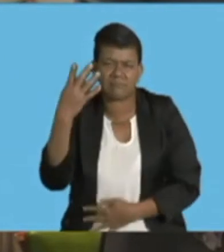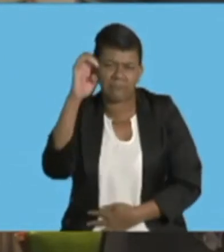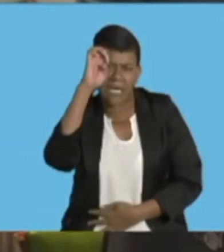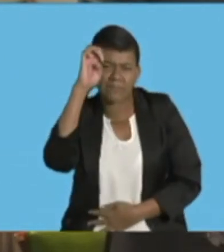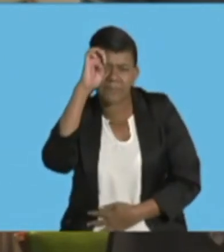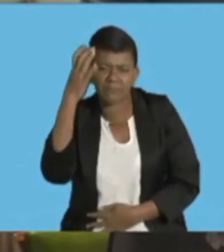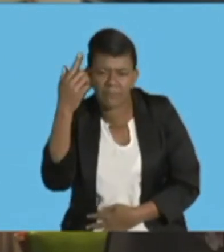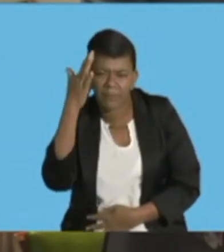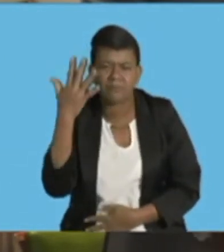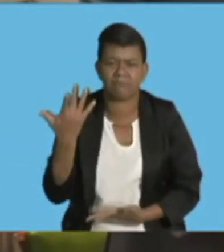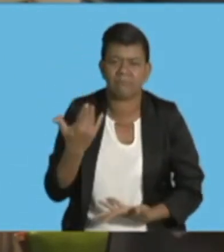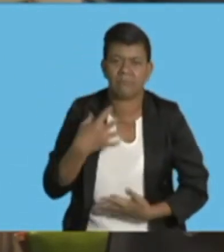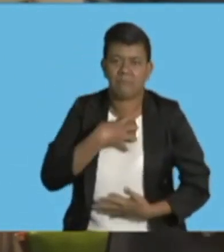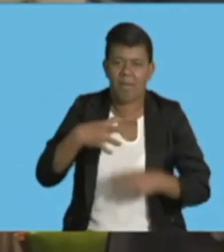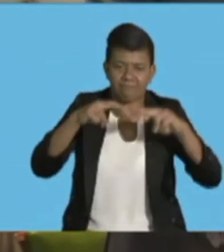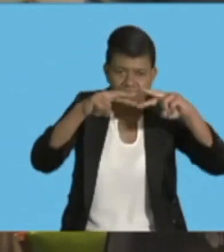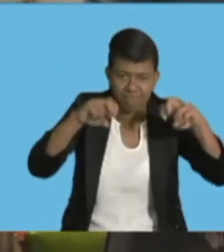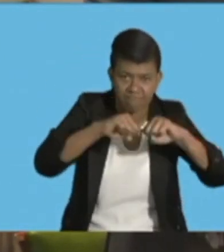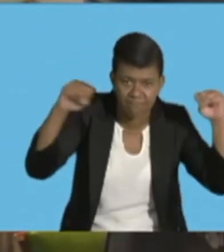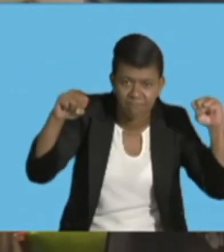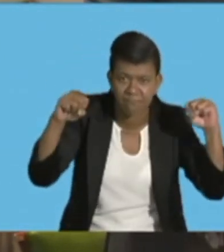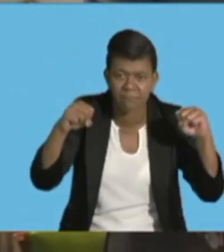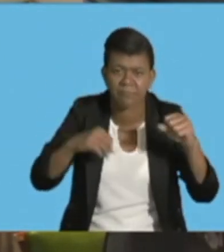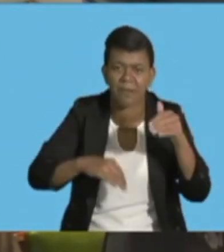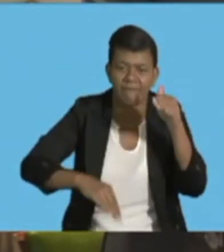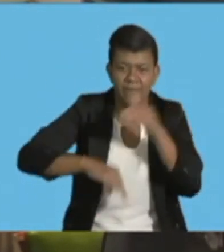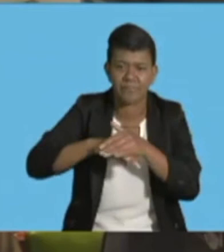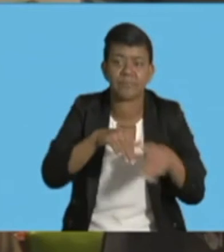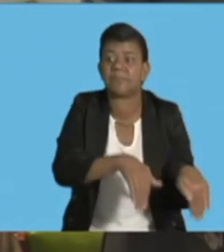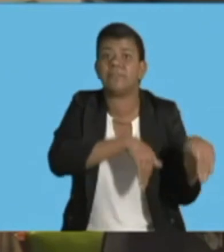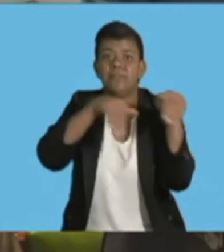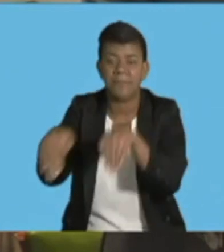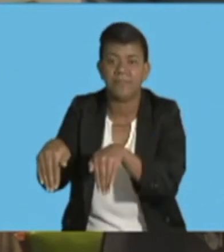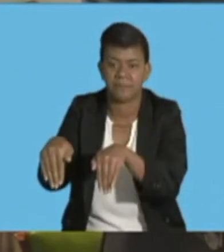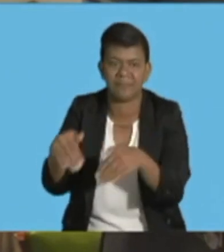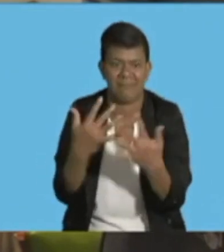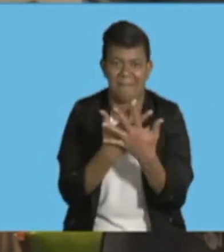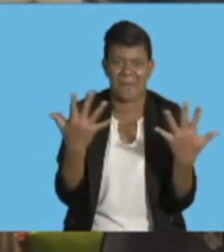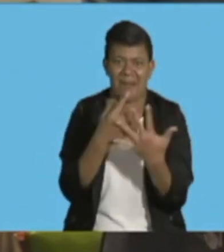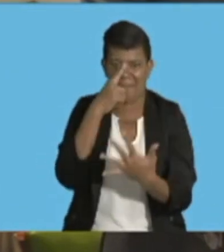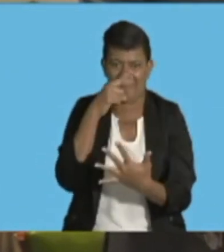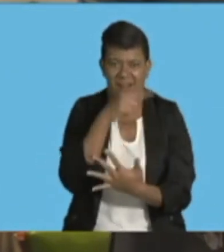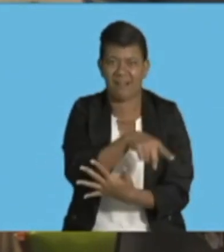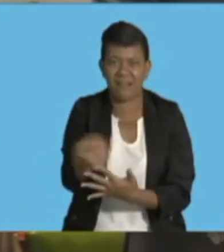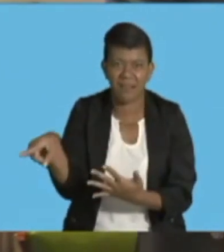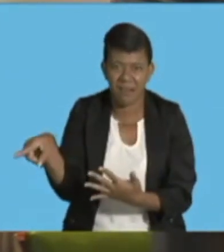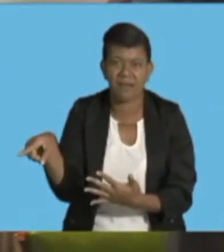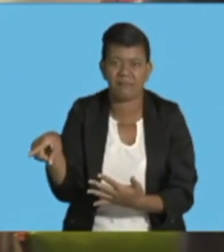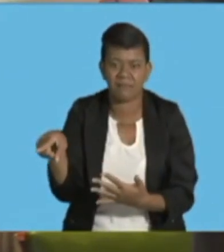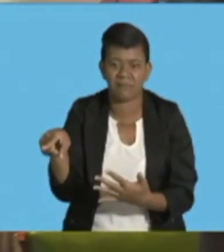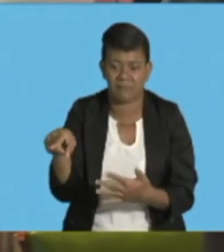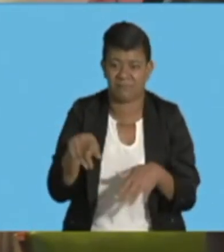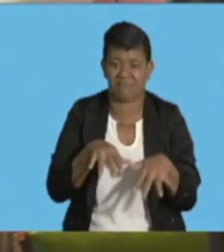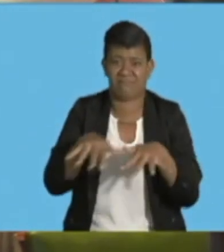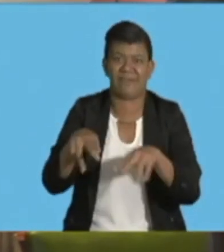respect. Last but not least, Mr. Speaker, sir, we also participated in the panel co-hosted by Fiji and Seychelles on the